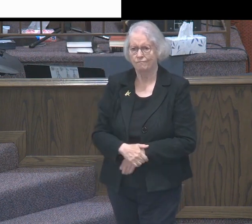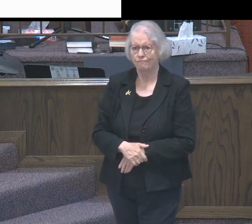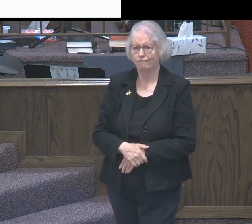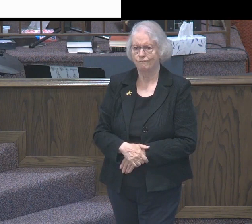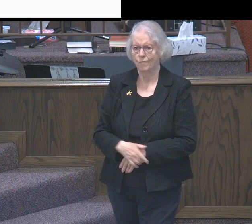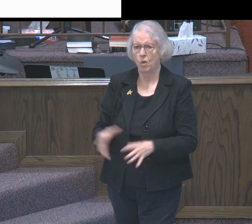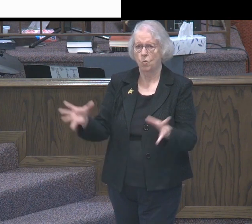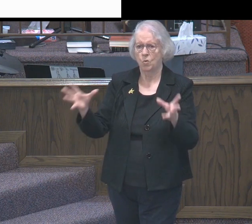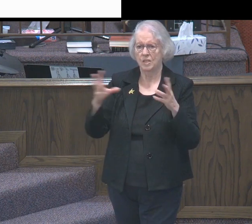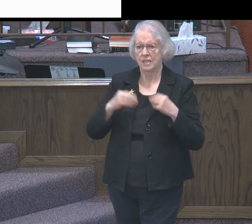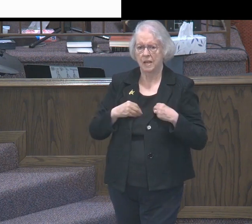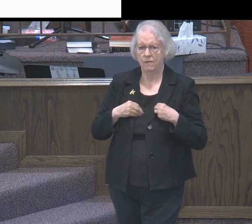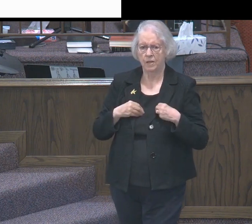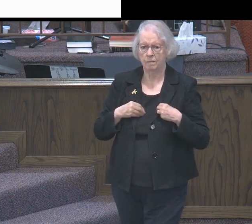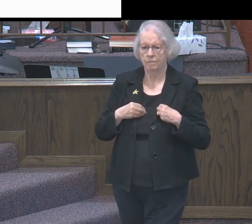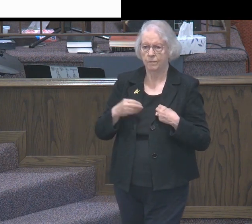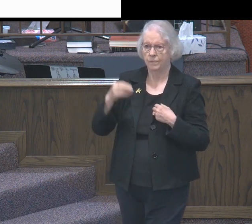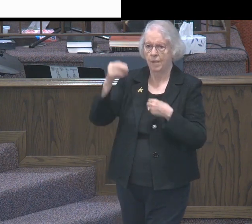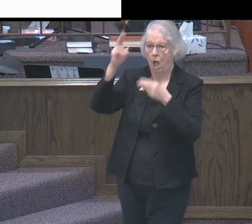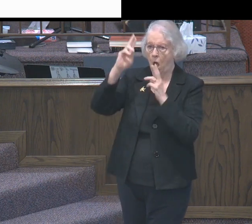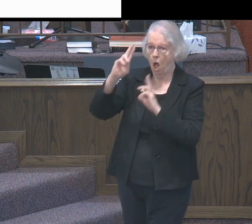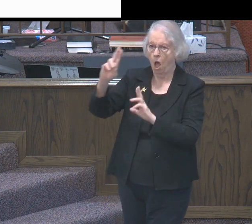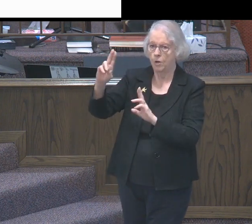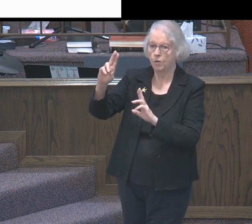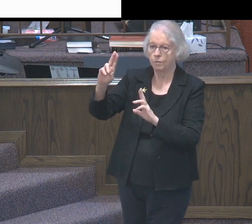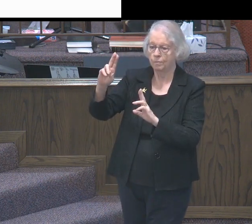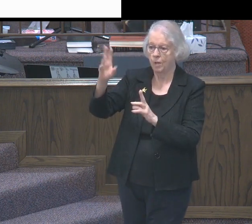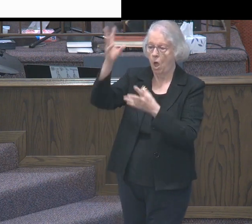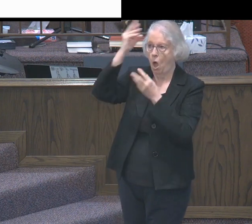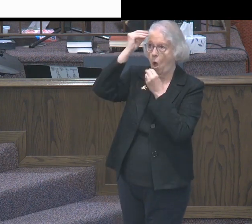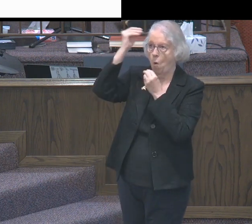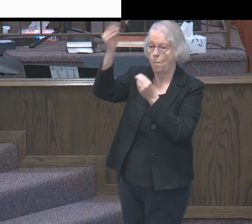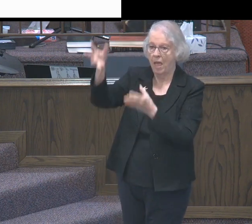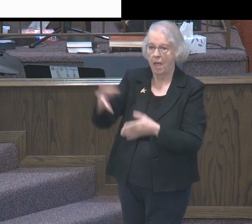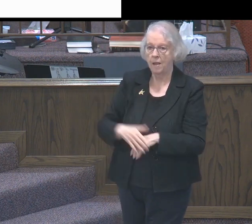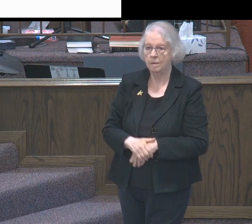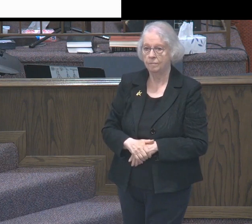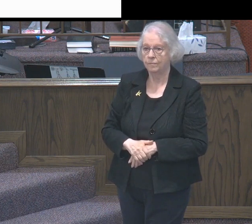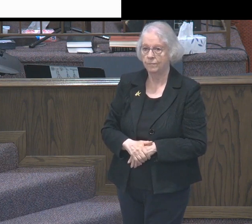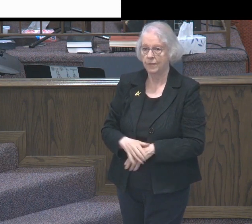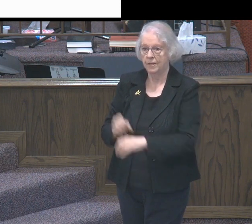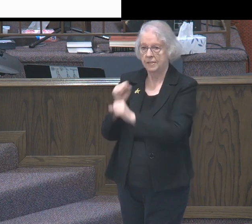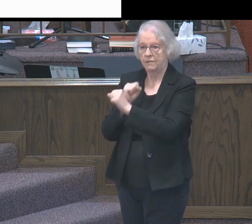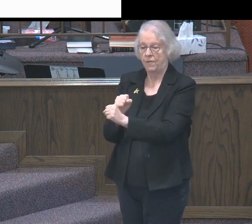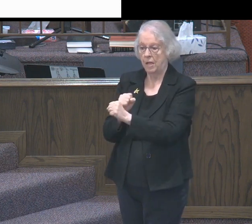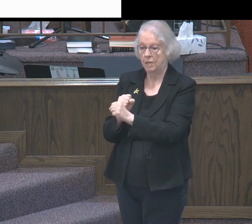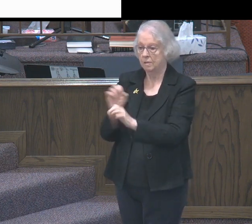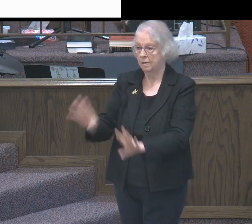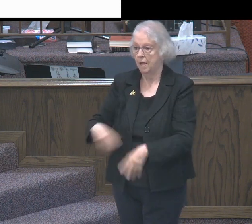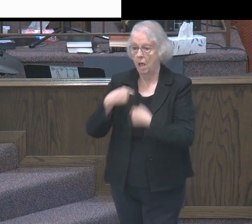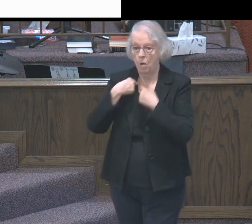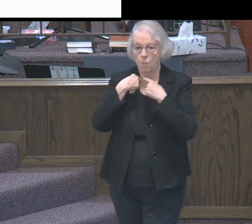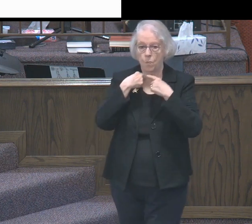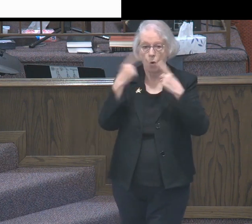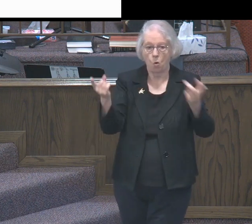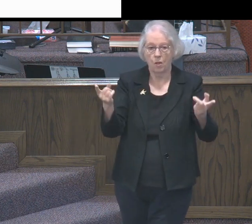Children, here we go. Are you hearing me here? All right, this is for you. All right, it's really not just for you, but it's really for you right now. We